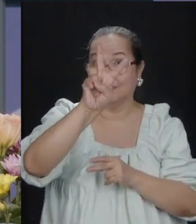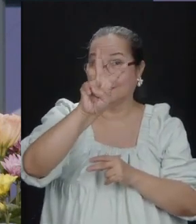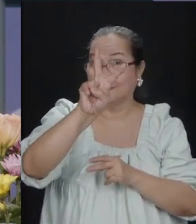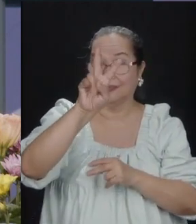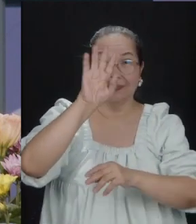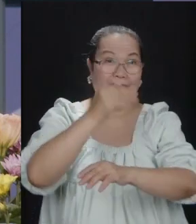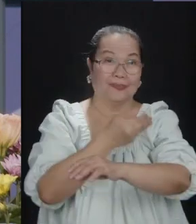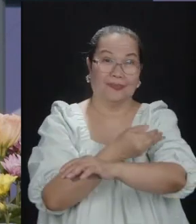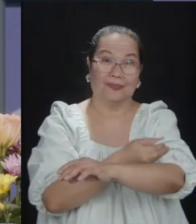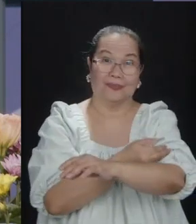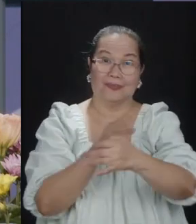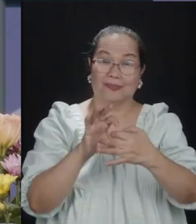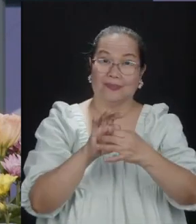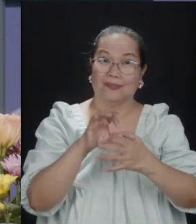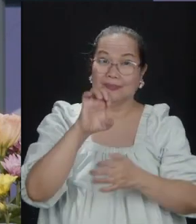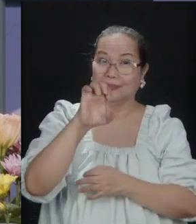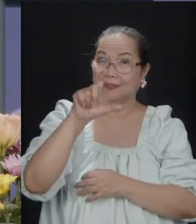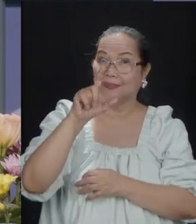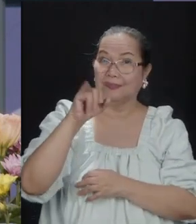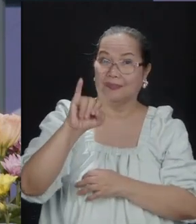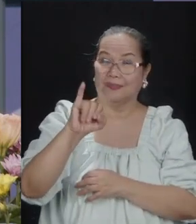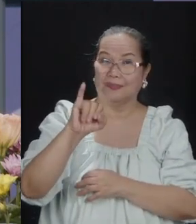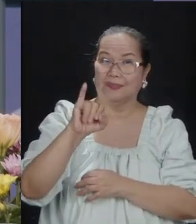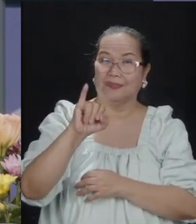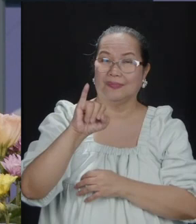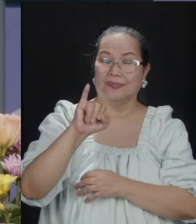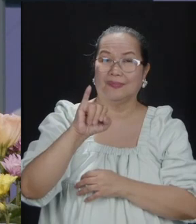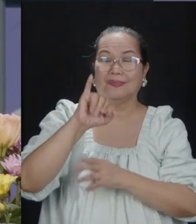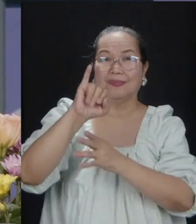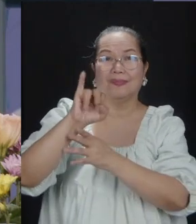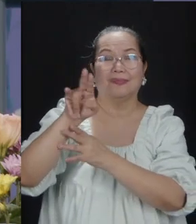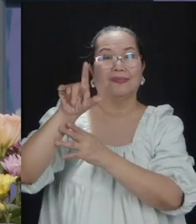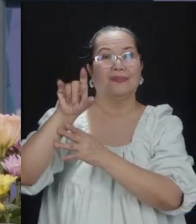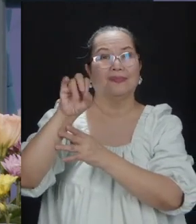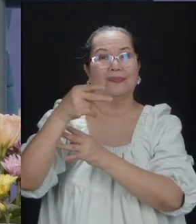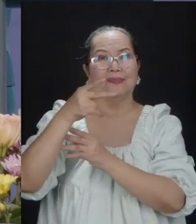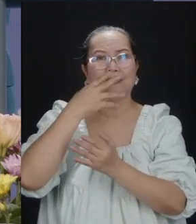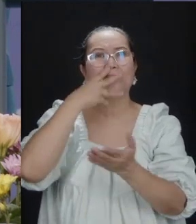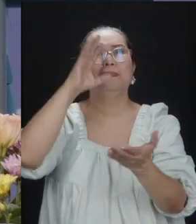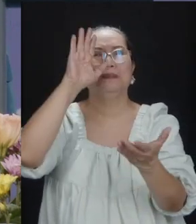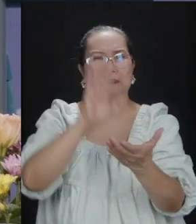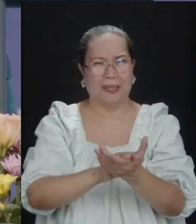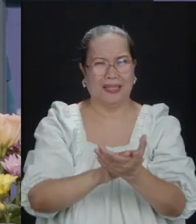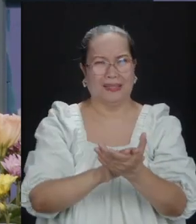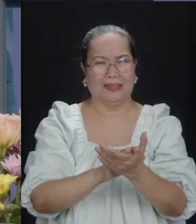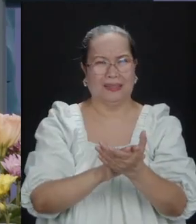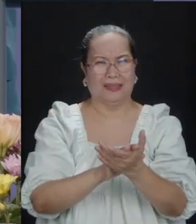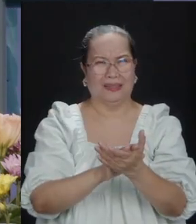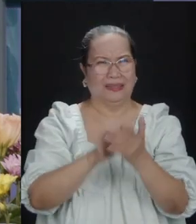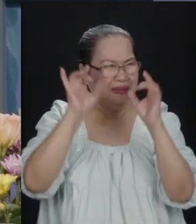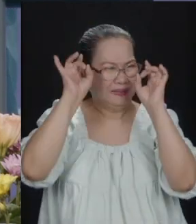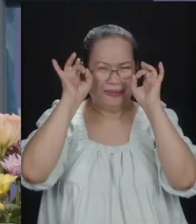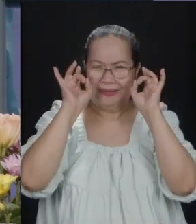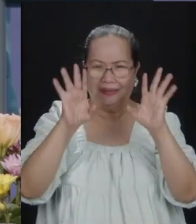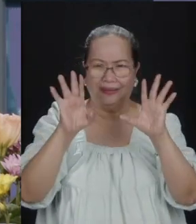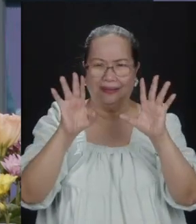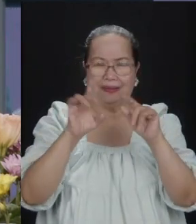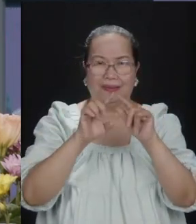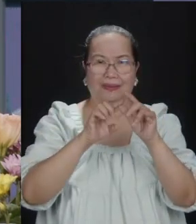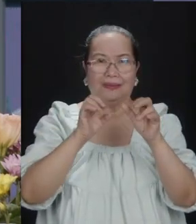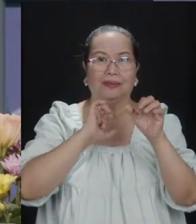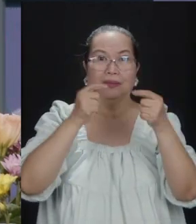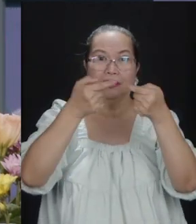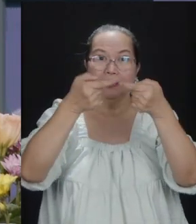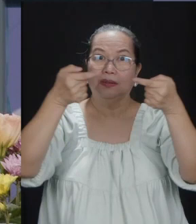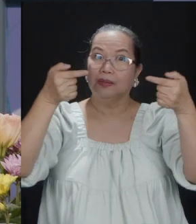Eli, whom the Bible describes as evil or wicked men. And so what we find here is a